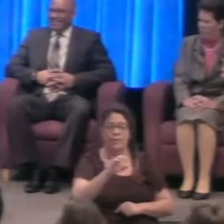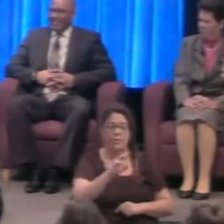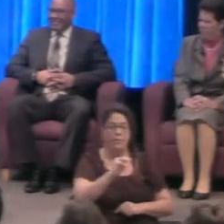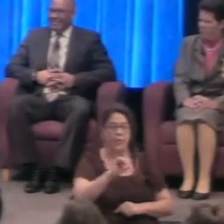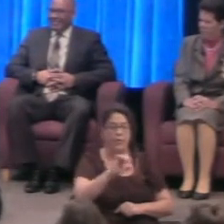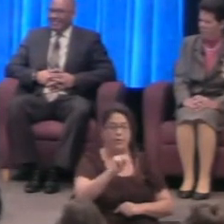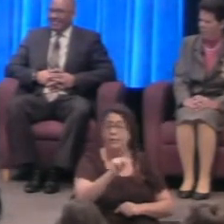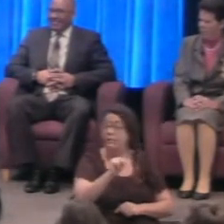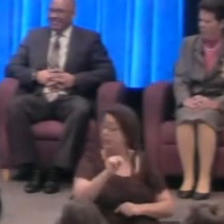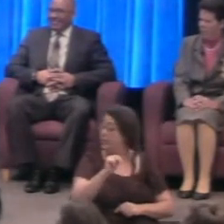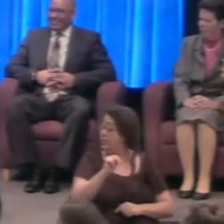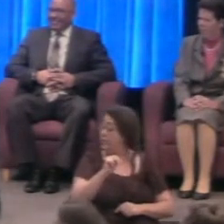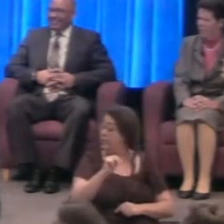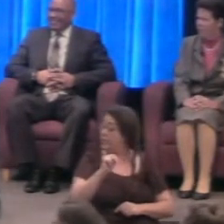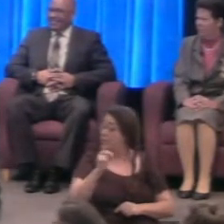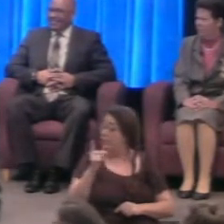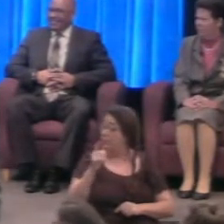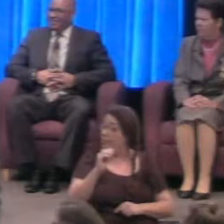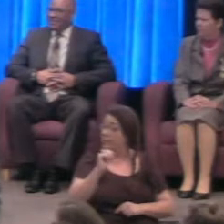forward?